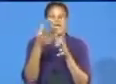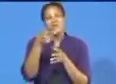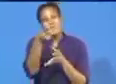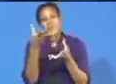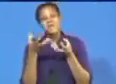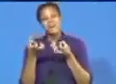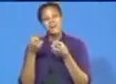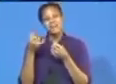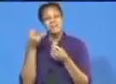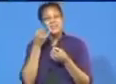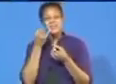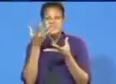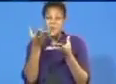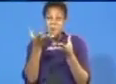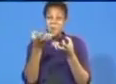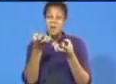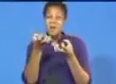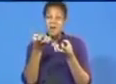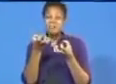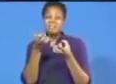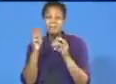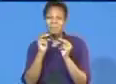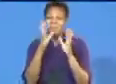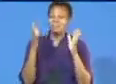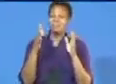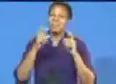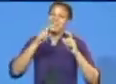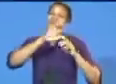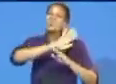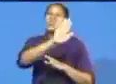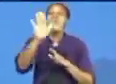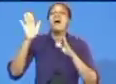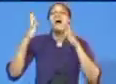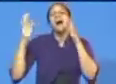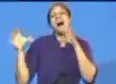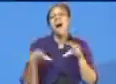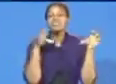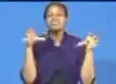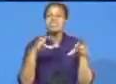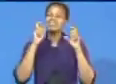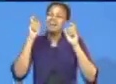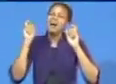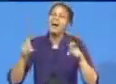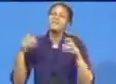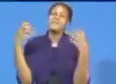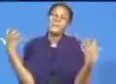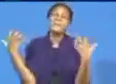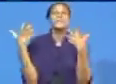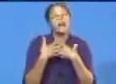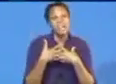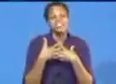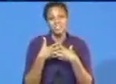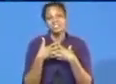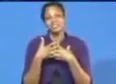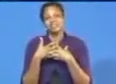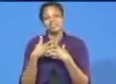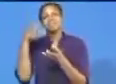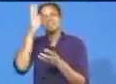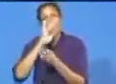you're going to get a miracle, your actions have to be lined up with God's